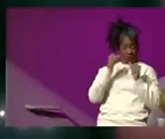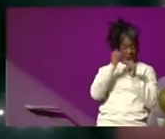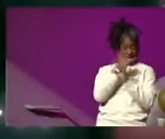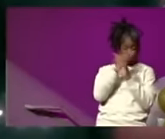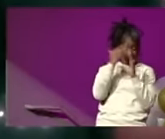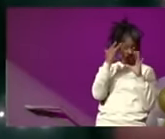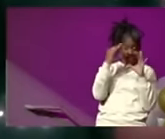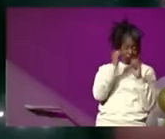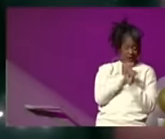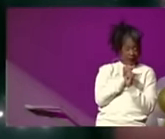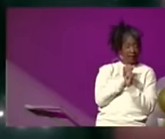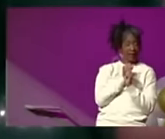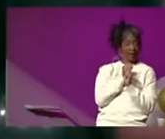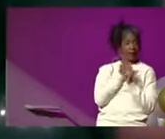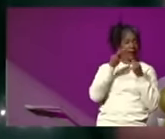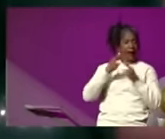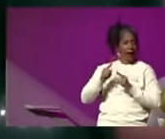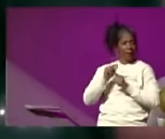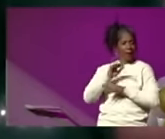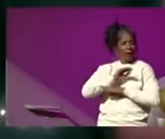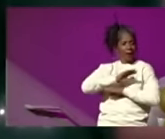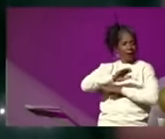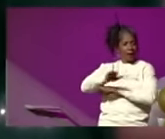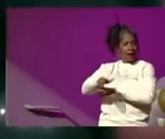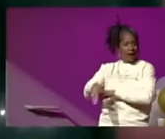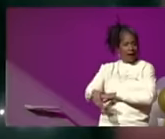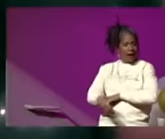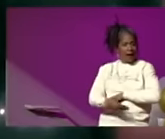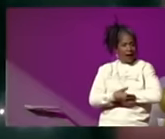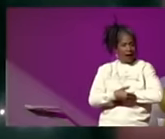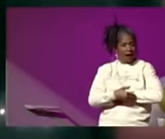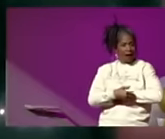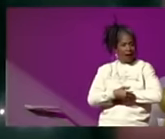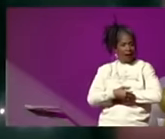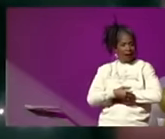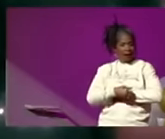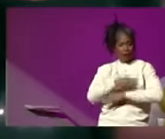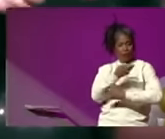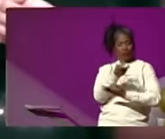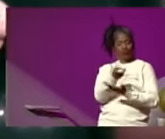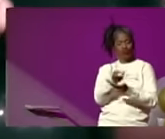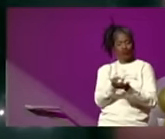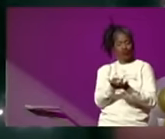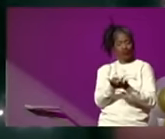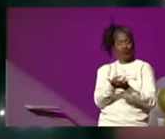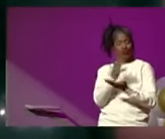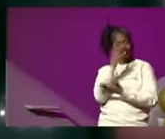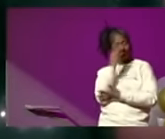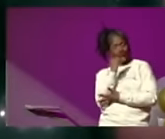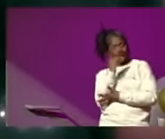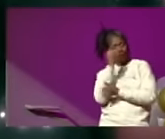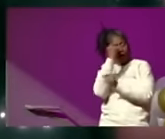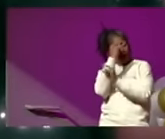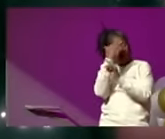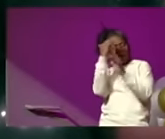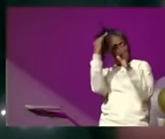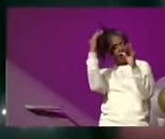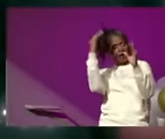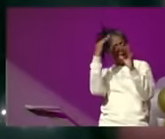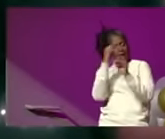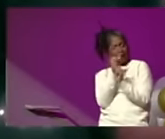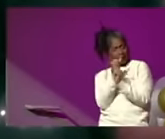it was at nighttime. At nighttime, he got a dream of possibilities beyond the